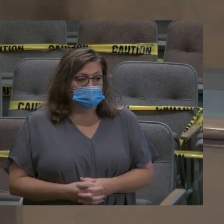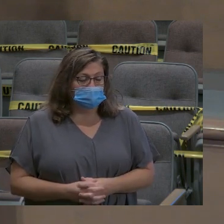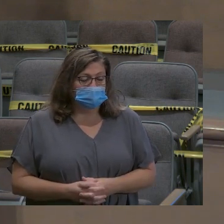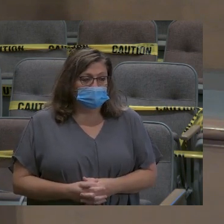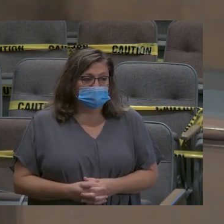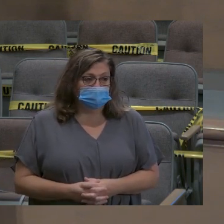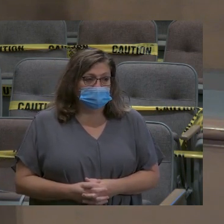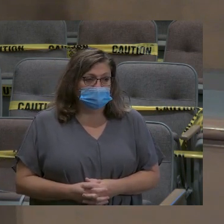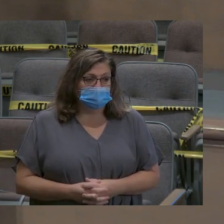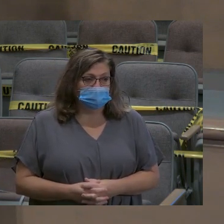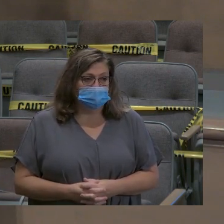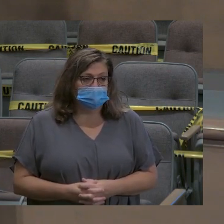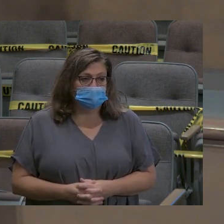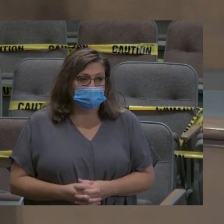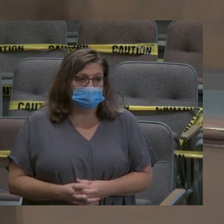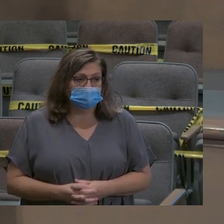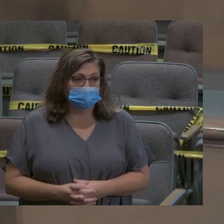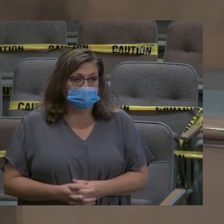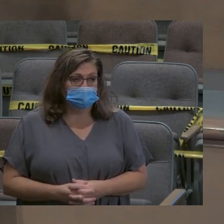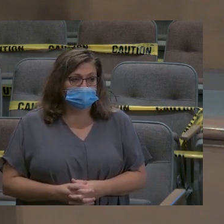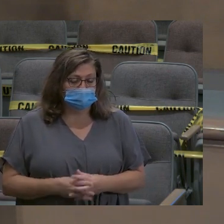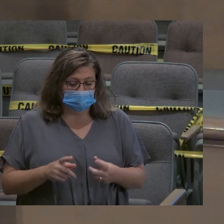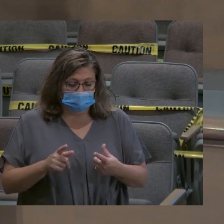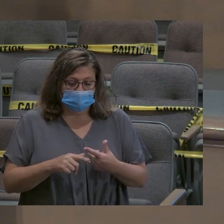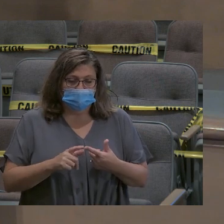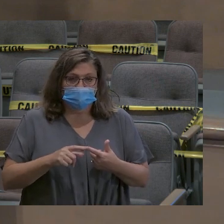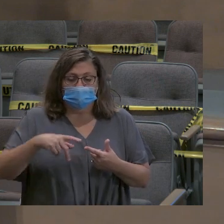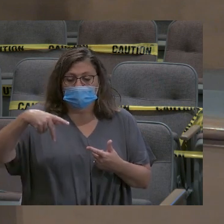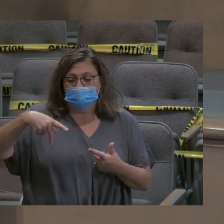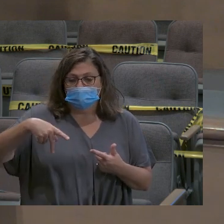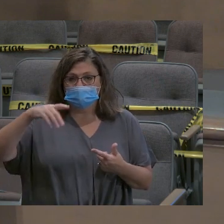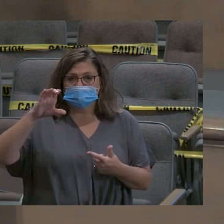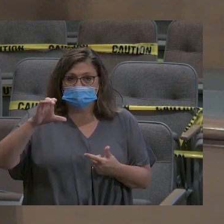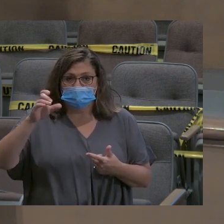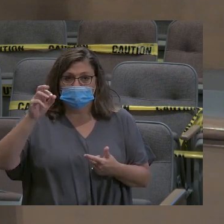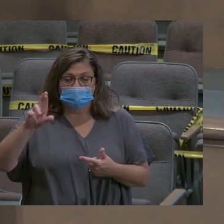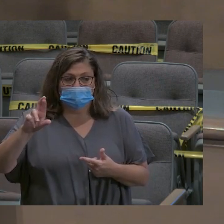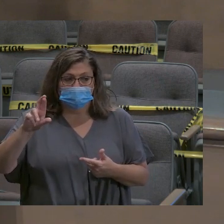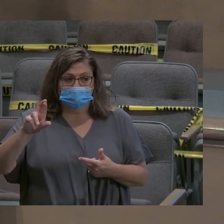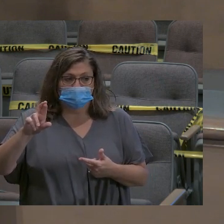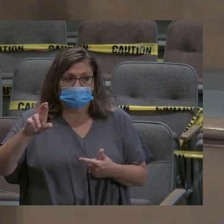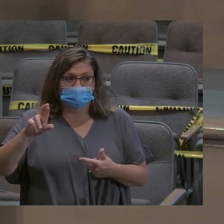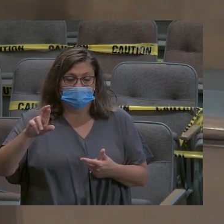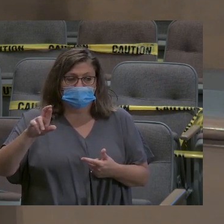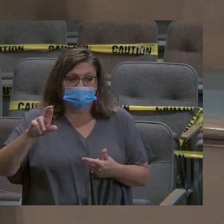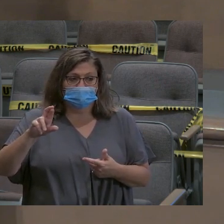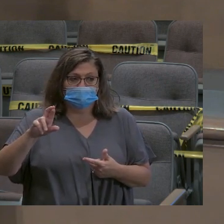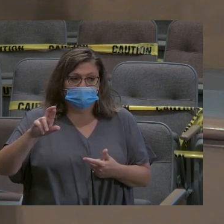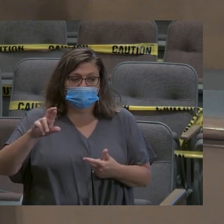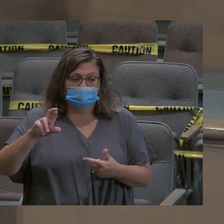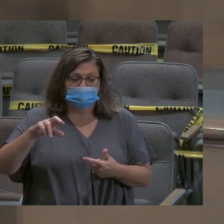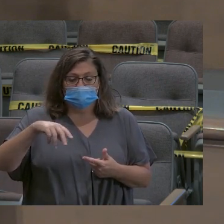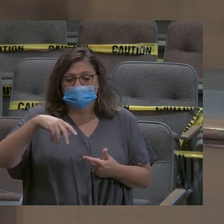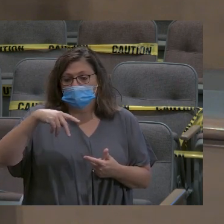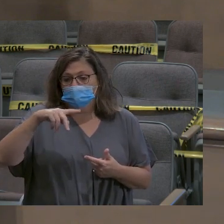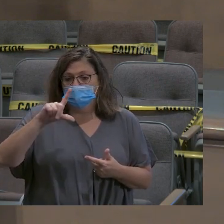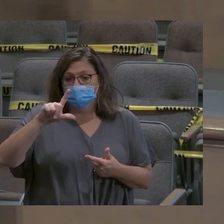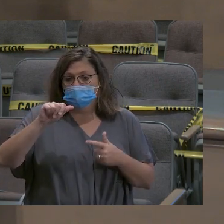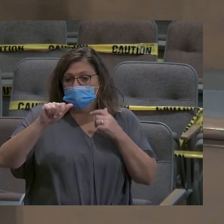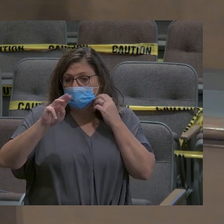That is frequently referred to as PCR, and that stands for polymerase chain reaction.